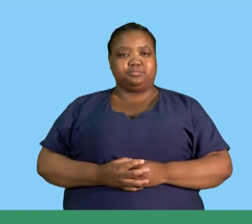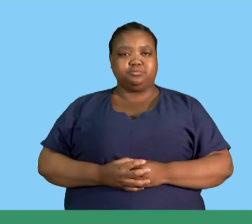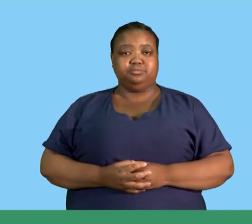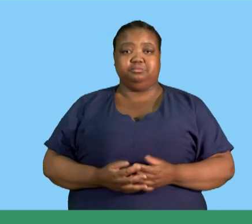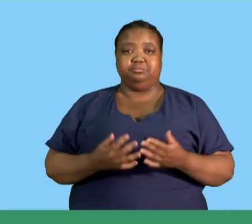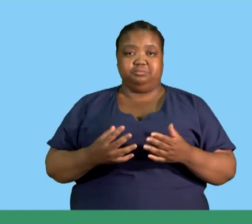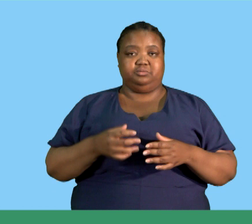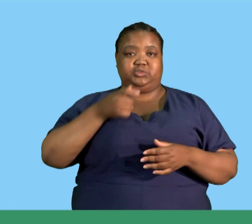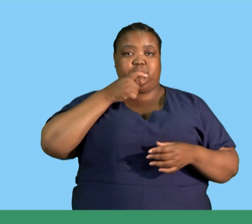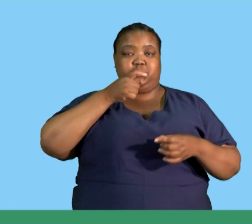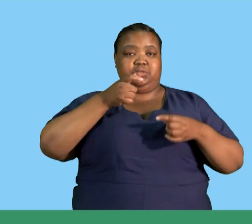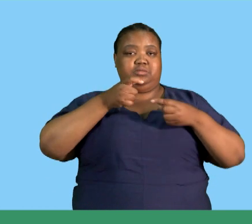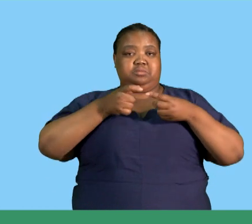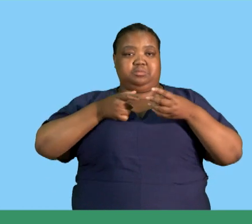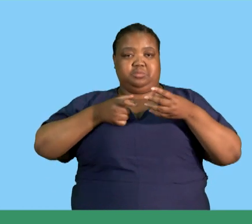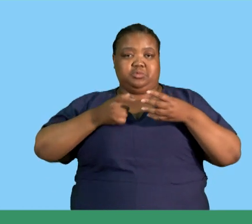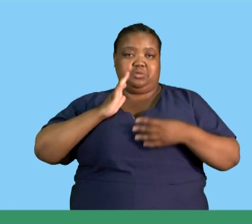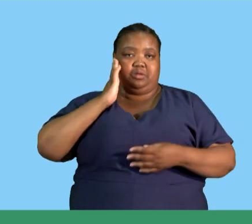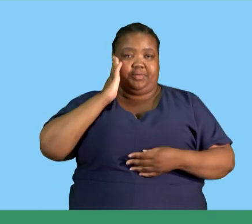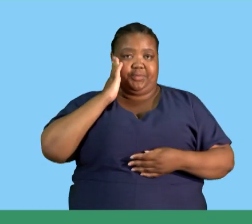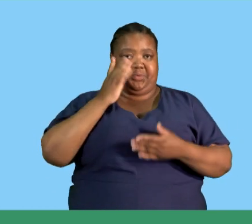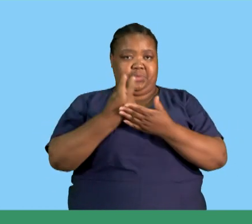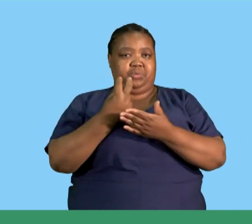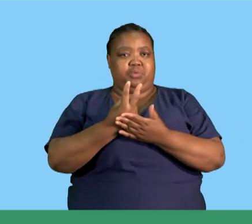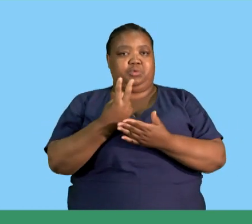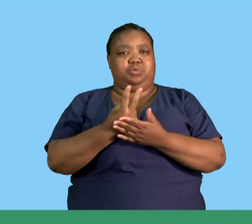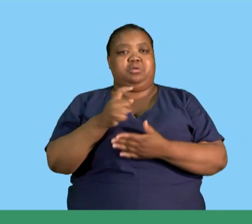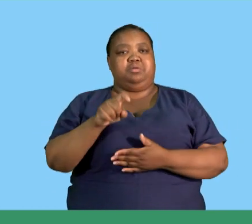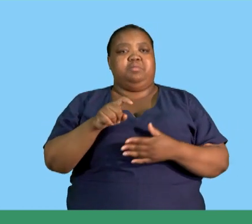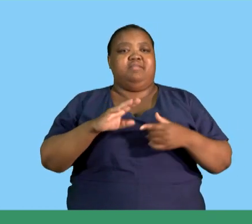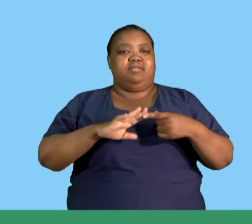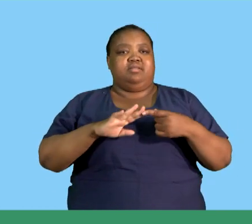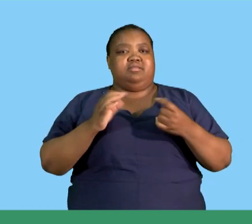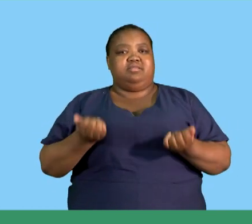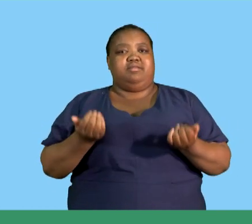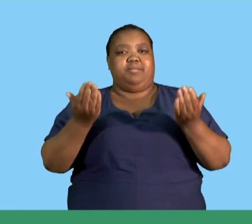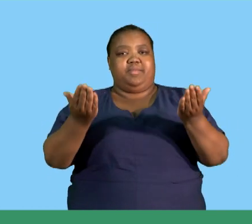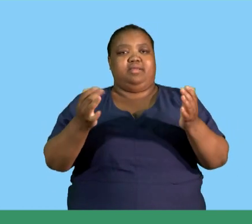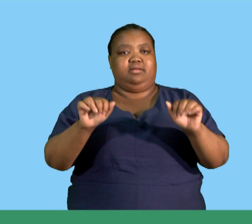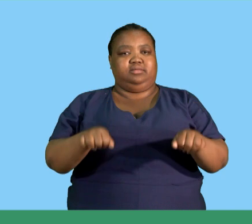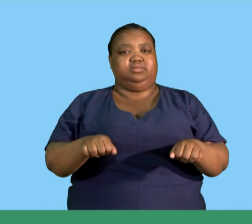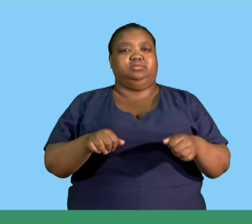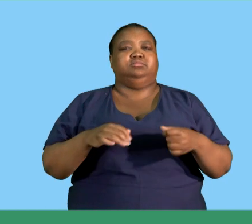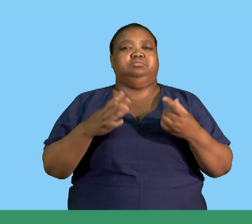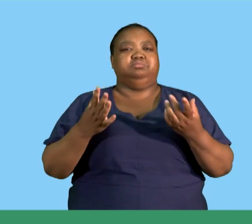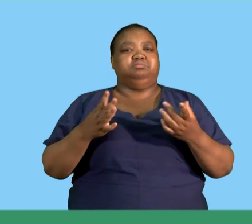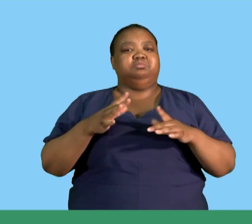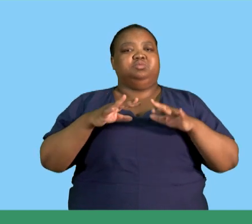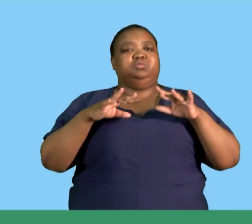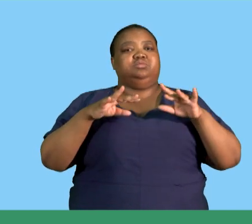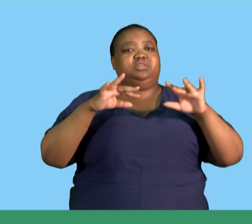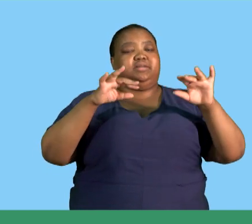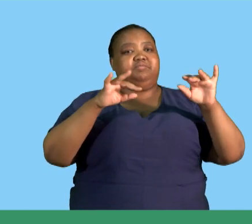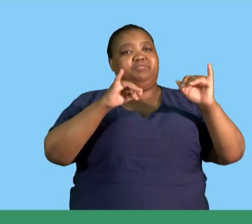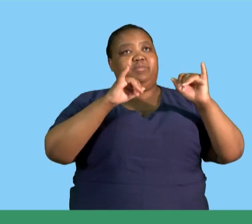will be coming across throughout the lesson, and you need to know them or you need to be familiar with them. The first one is